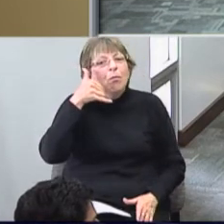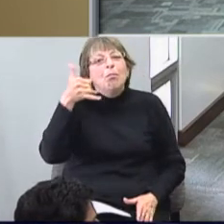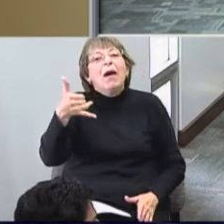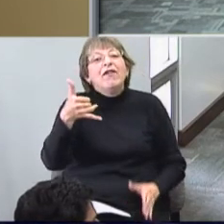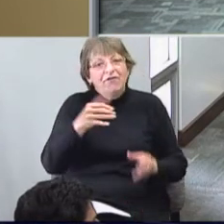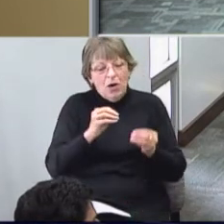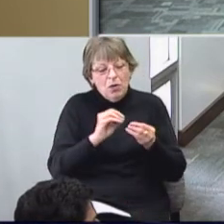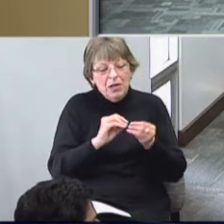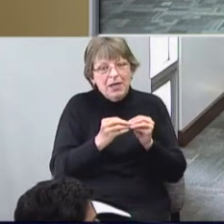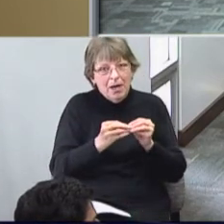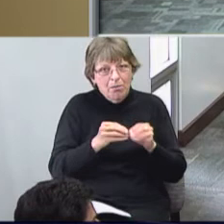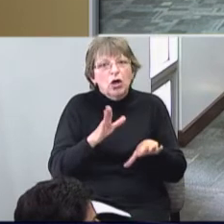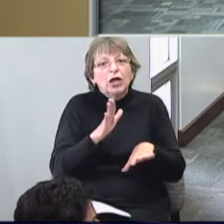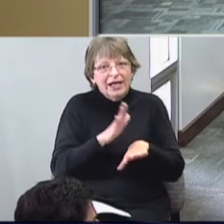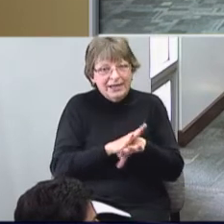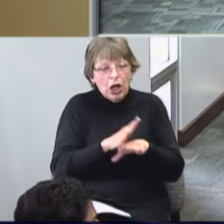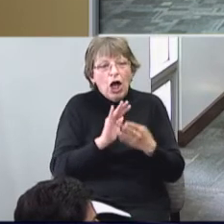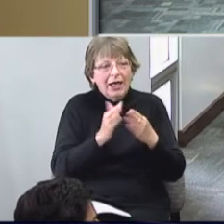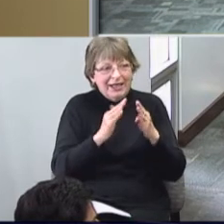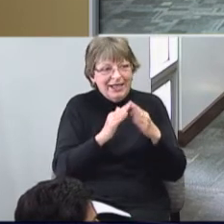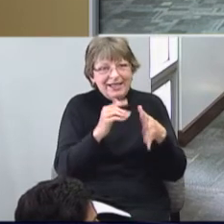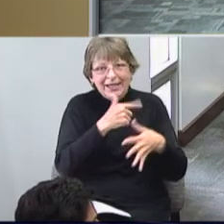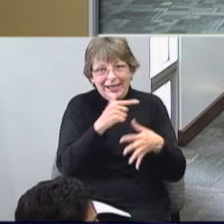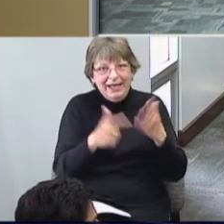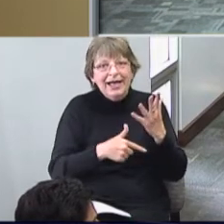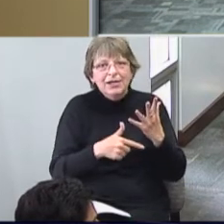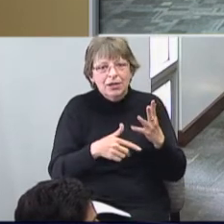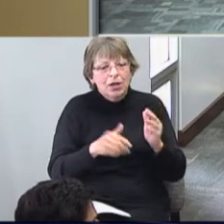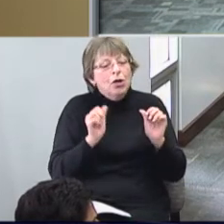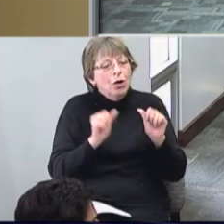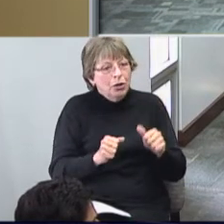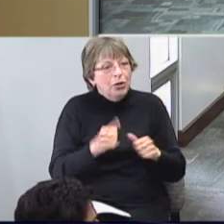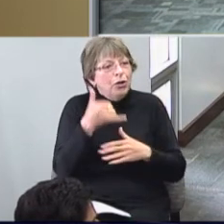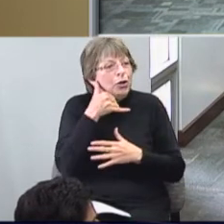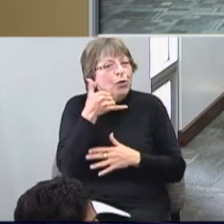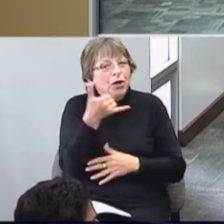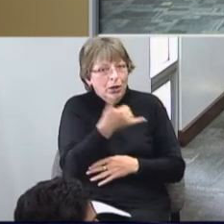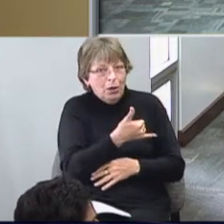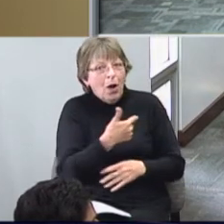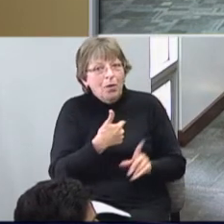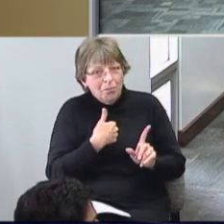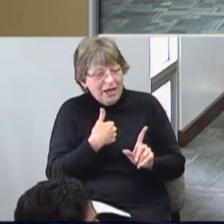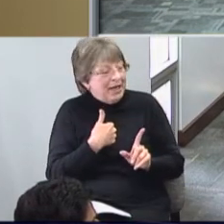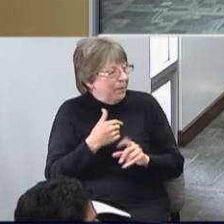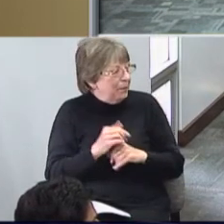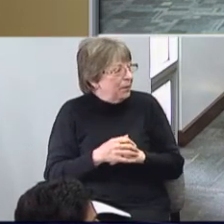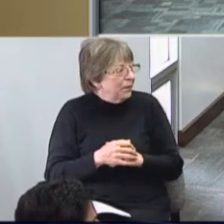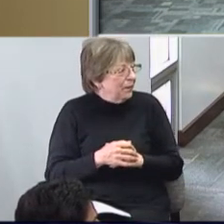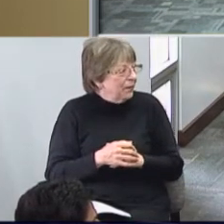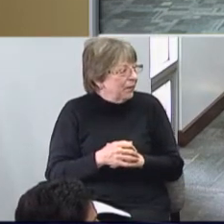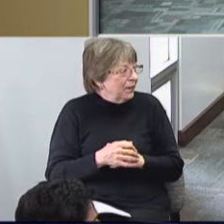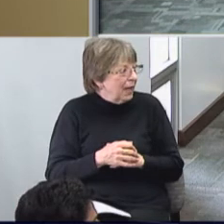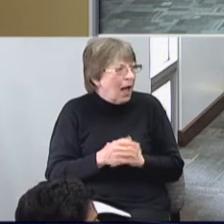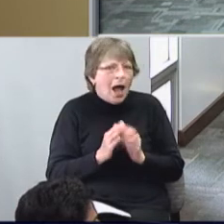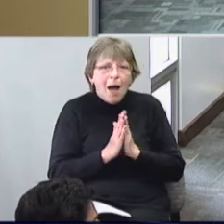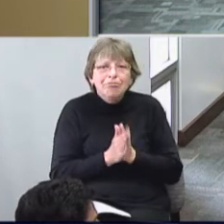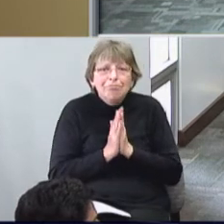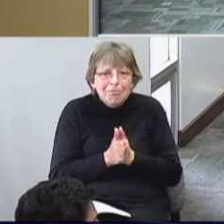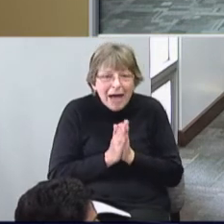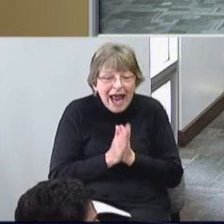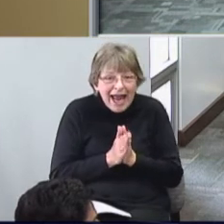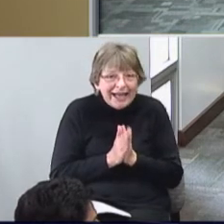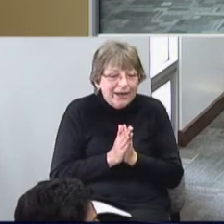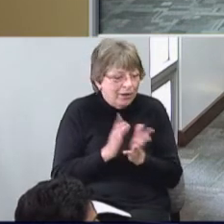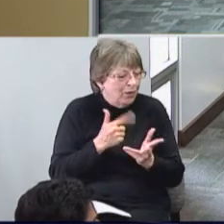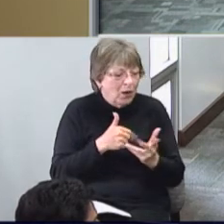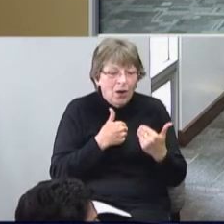and chat with me in a few weeks to see if this has been looked Okay. into. Just, I'm begging to do something. We've got a